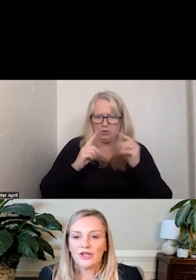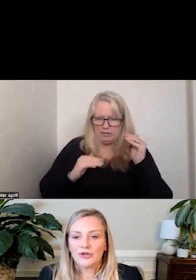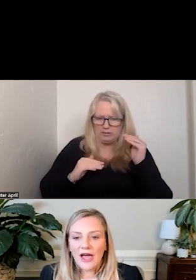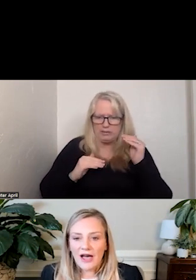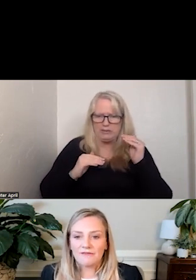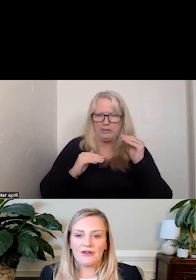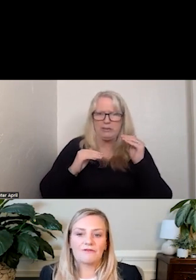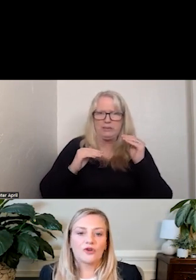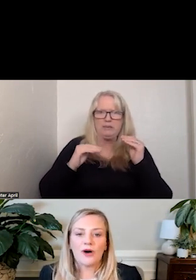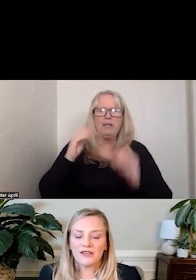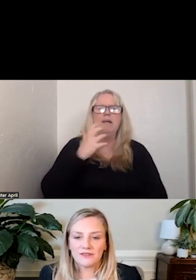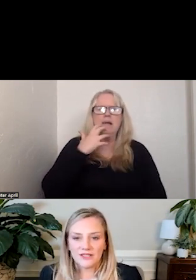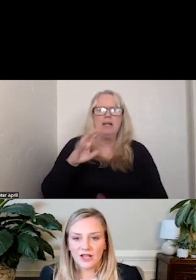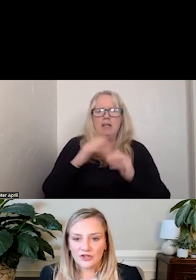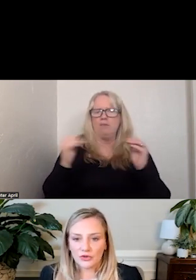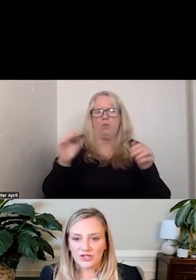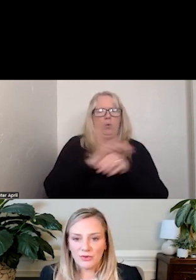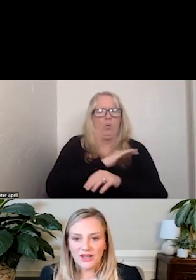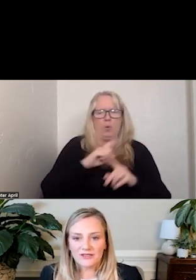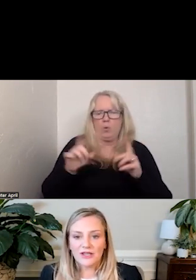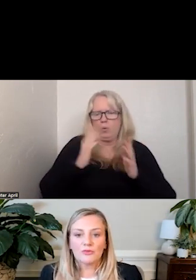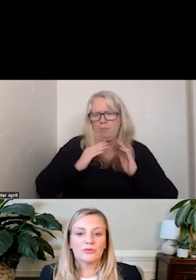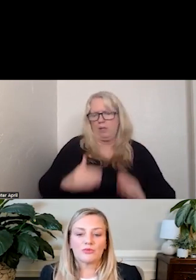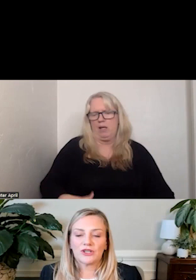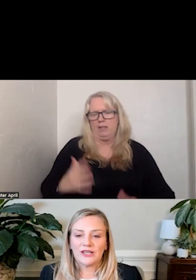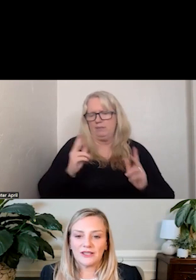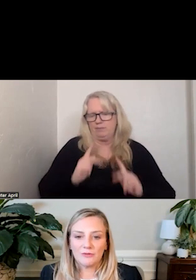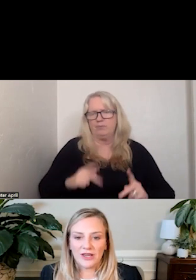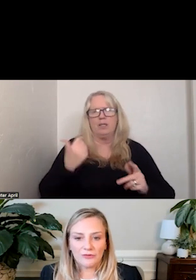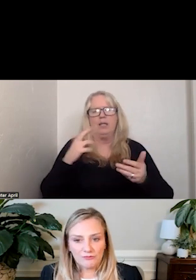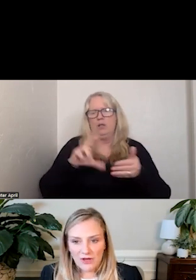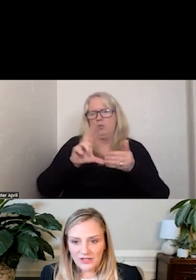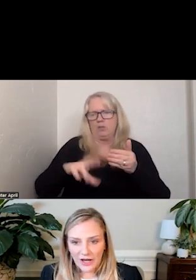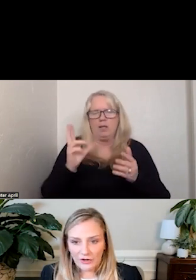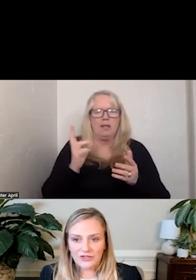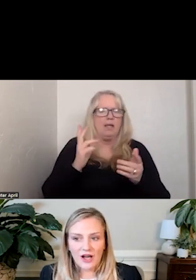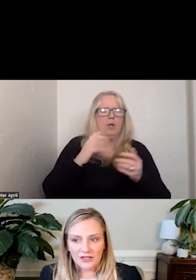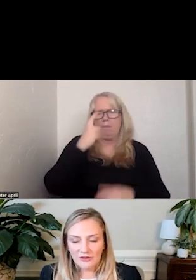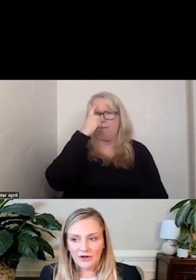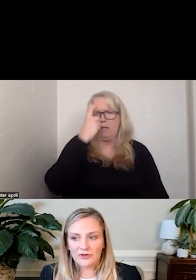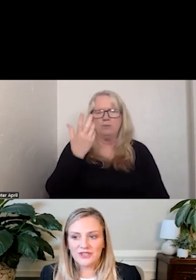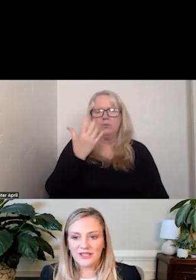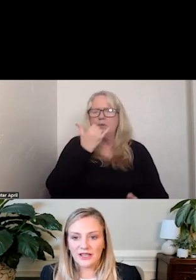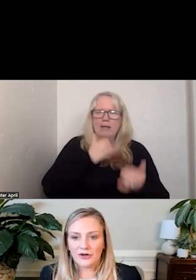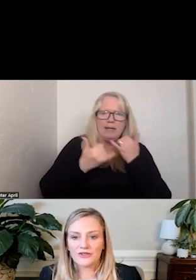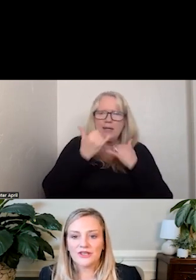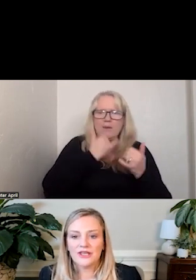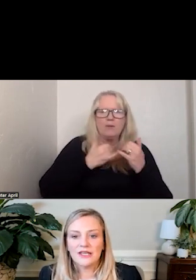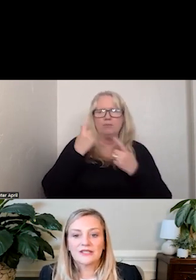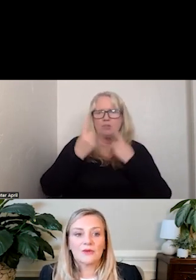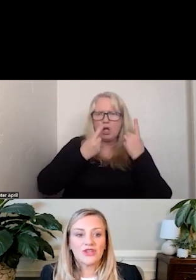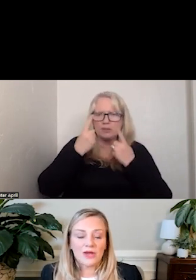level, you'll have a full body physiological response. People are more likely to make mental errors, cognitive errors, thinking